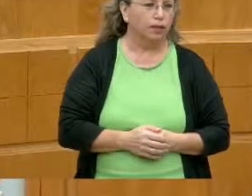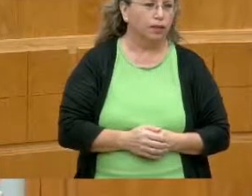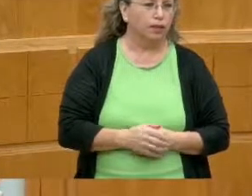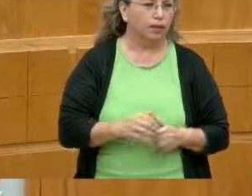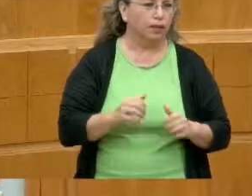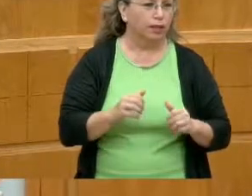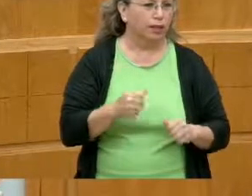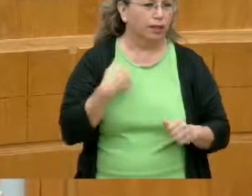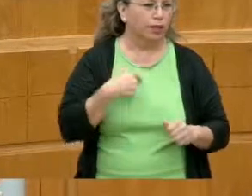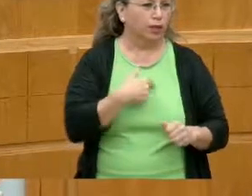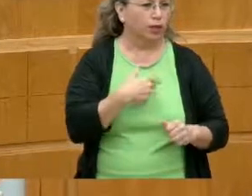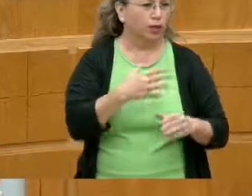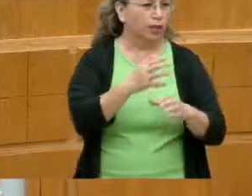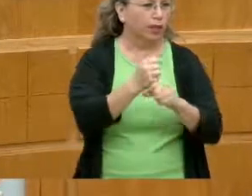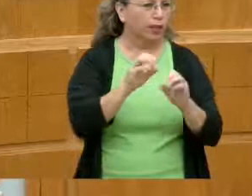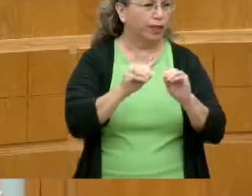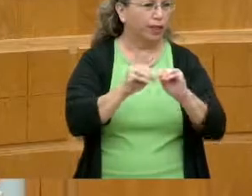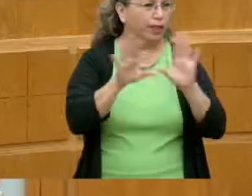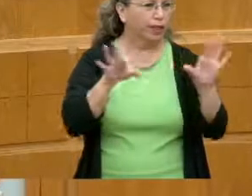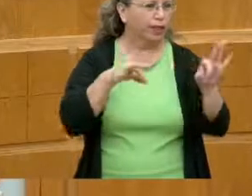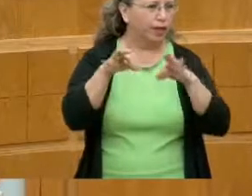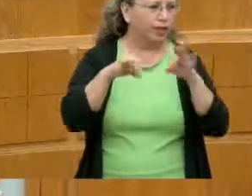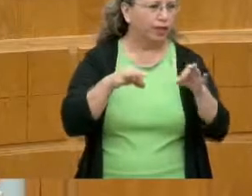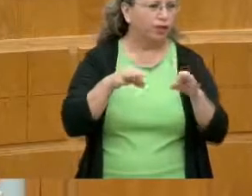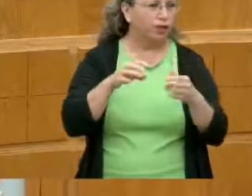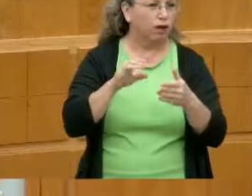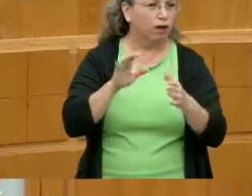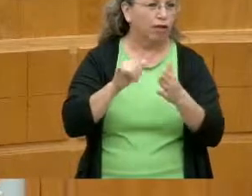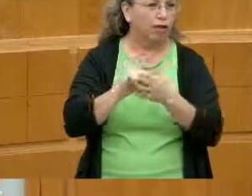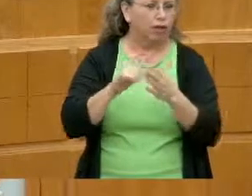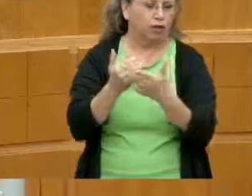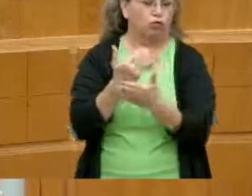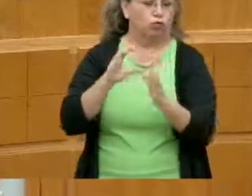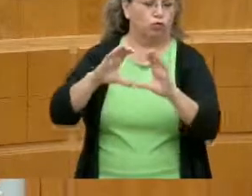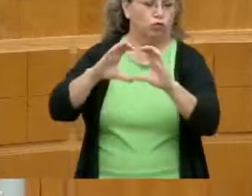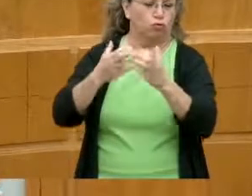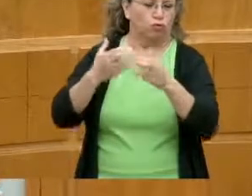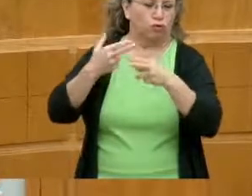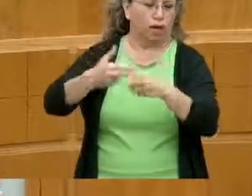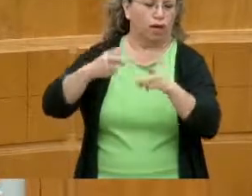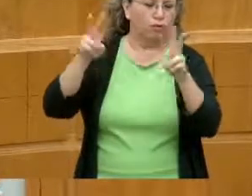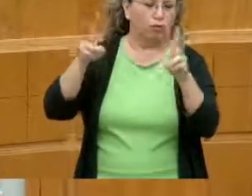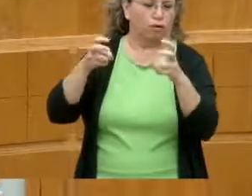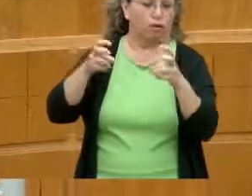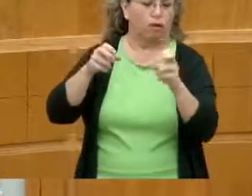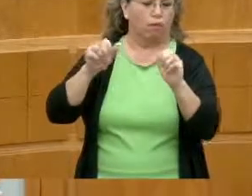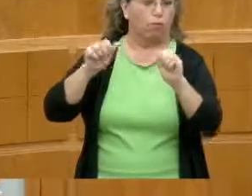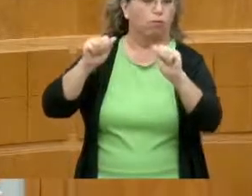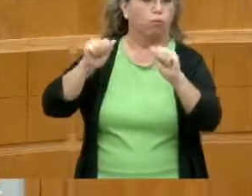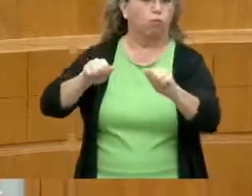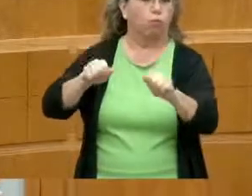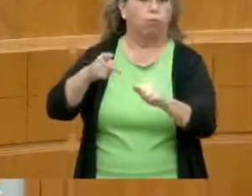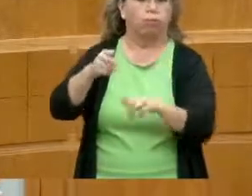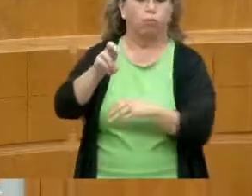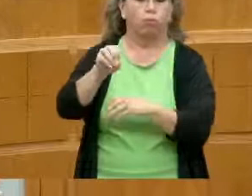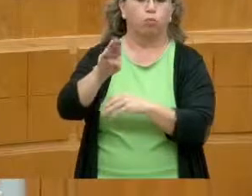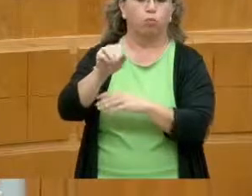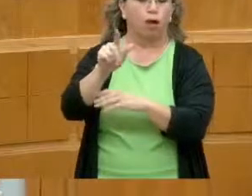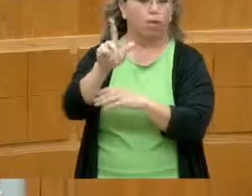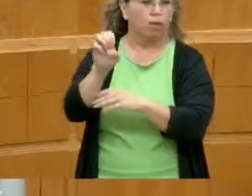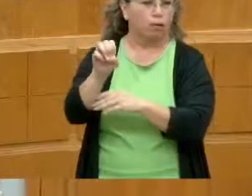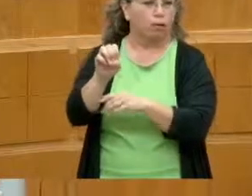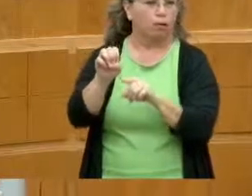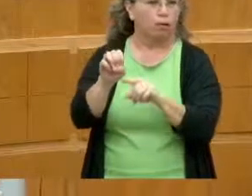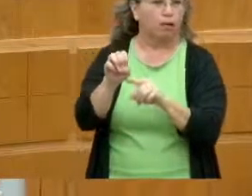the probable cause category when that's categorized? Sure. So the probable cause is one that's new. It just started as